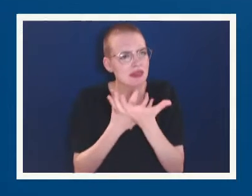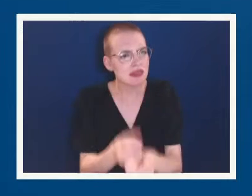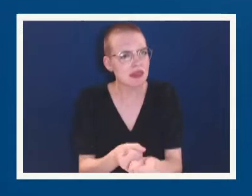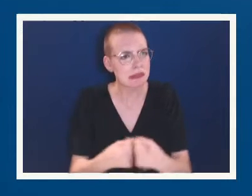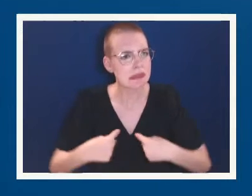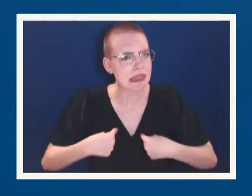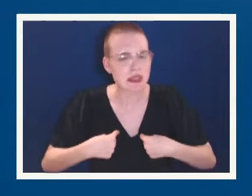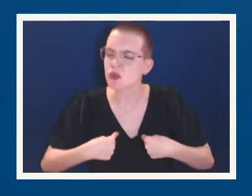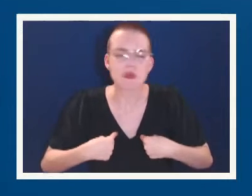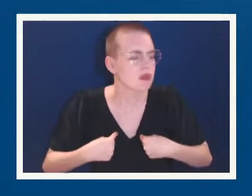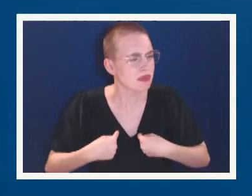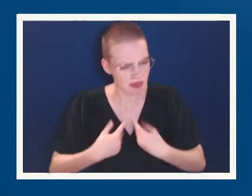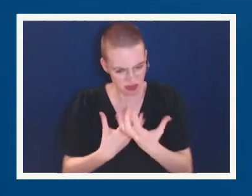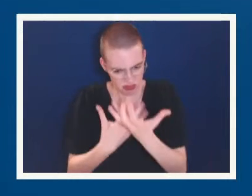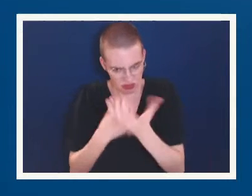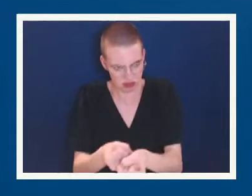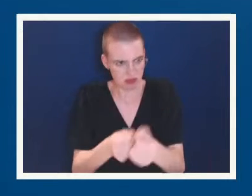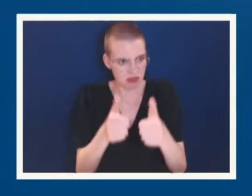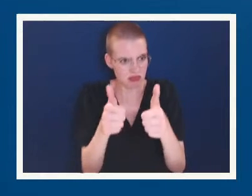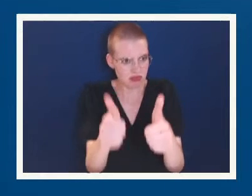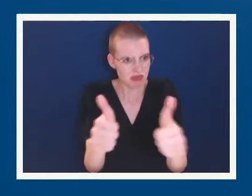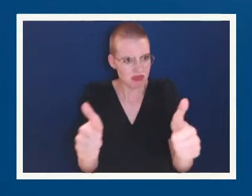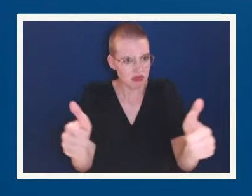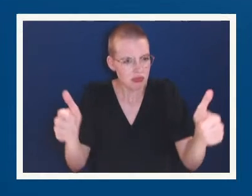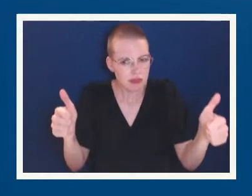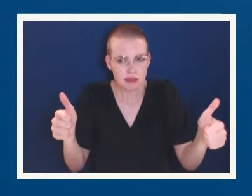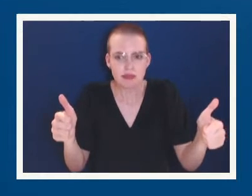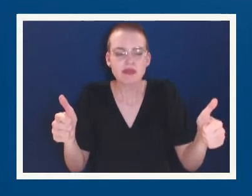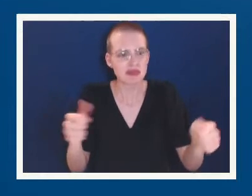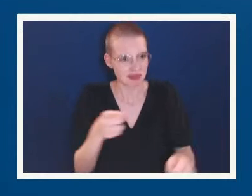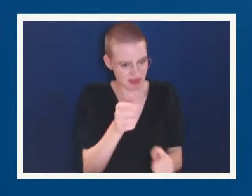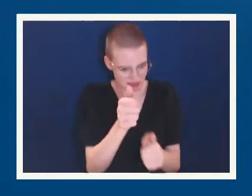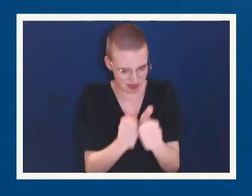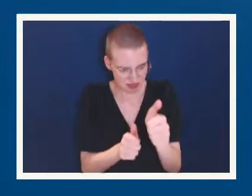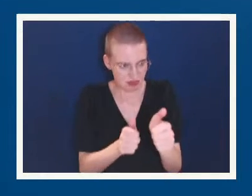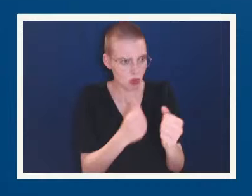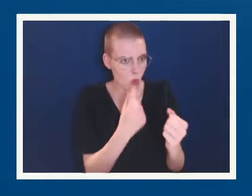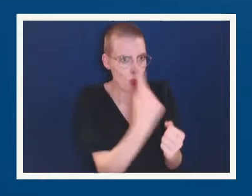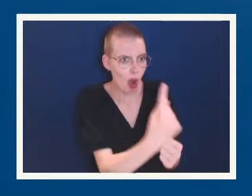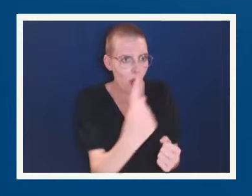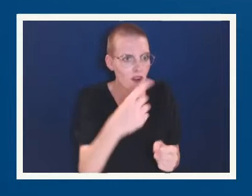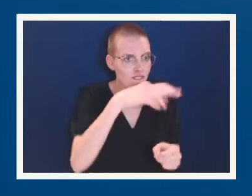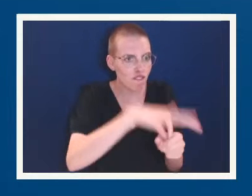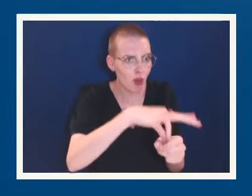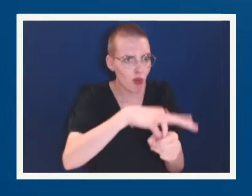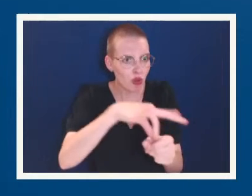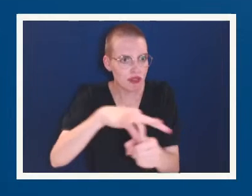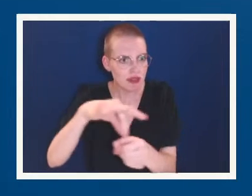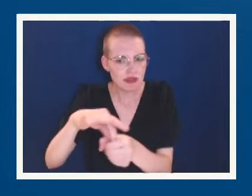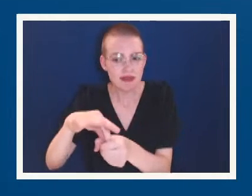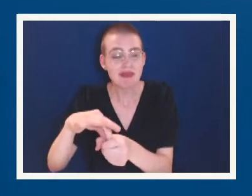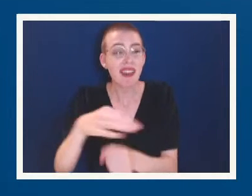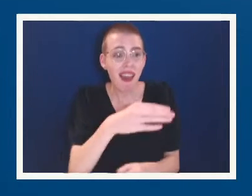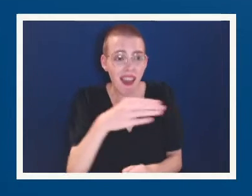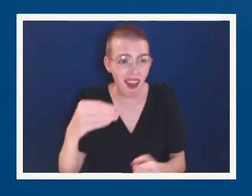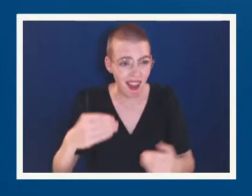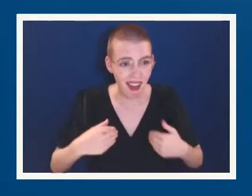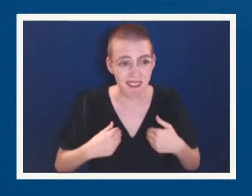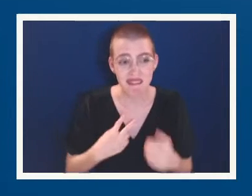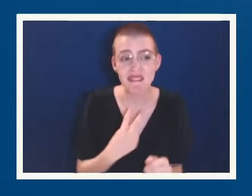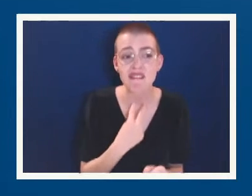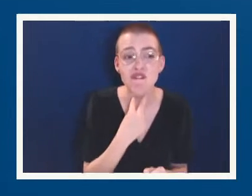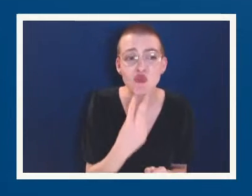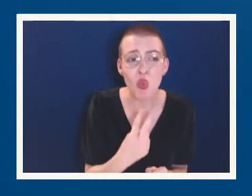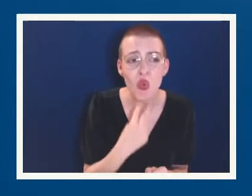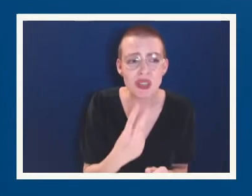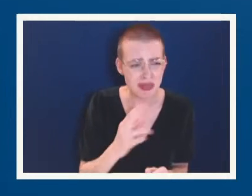yourselves. Each of you has a vote, but each of you has a voice, a powerful voice. And this